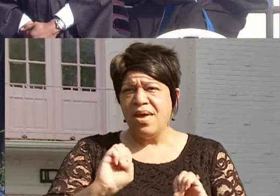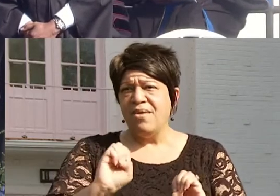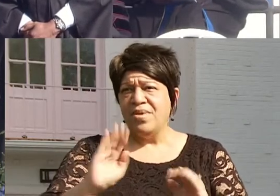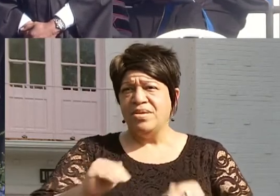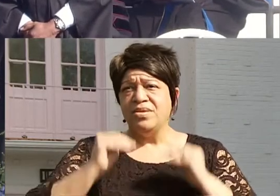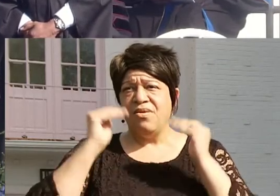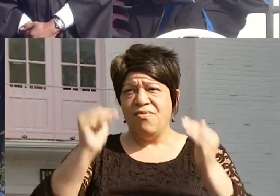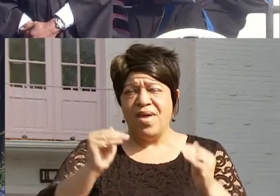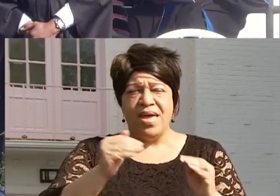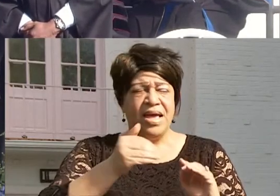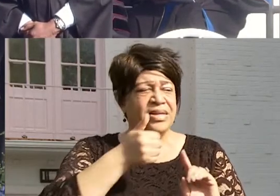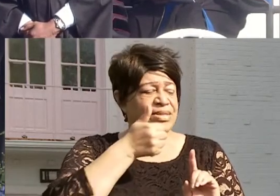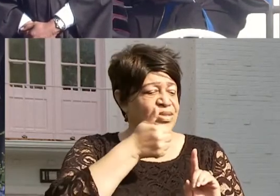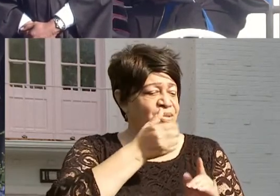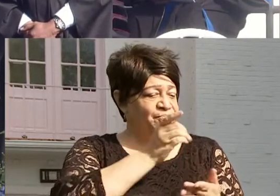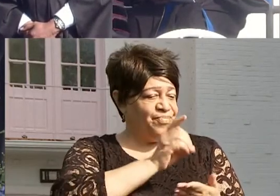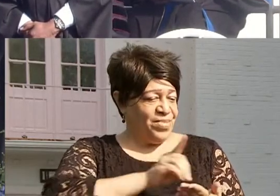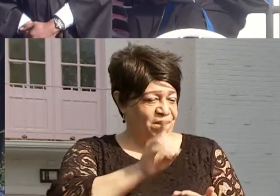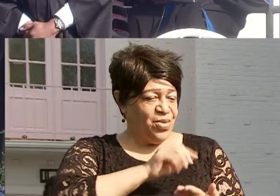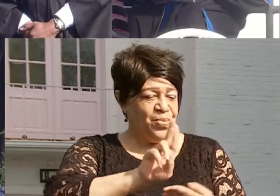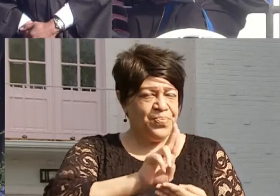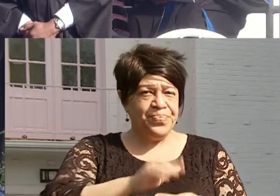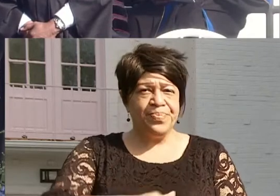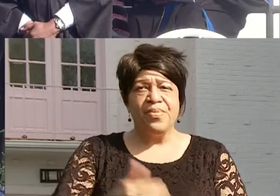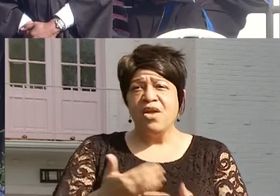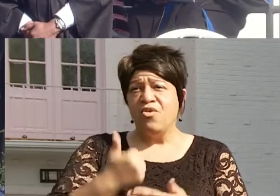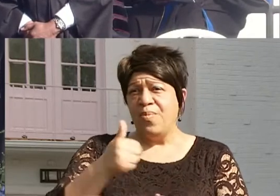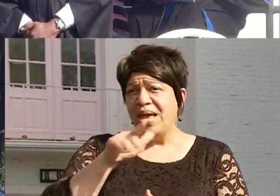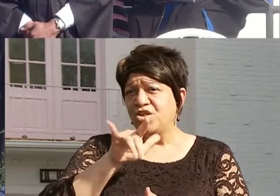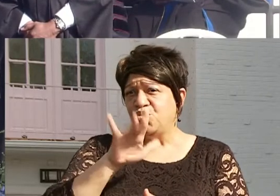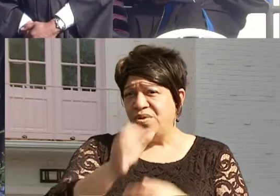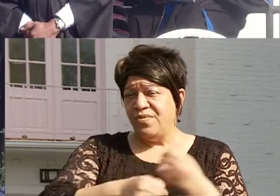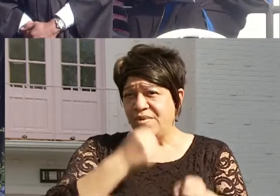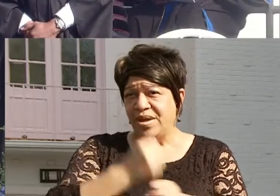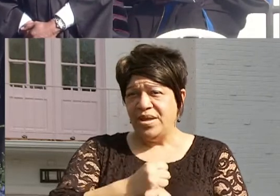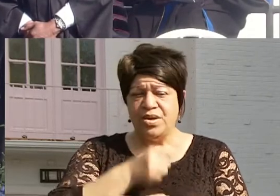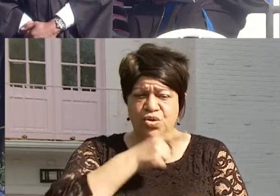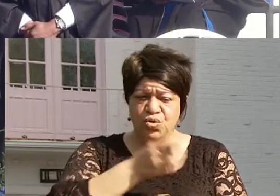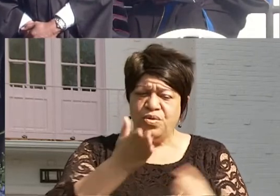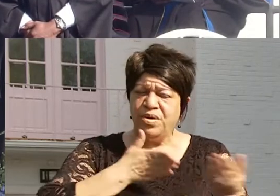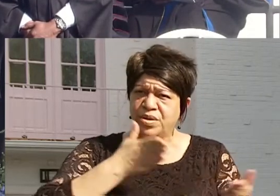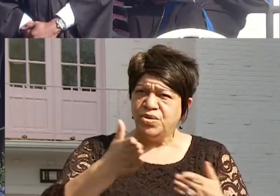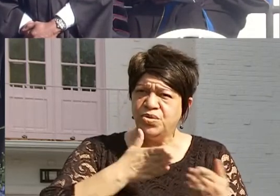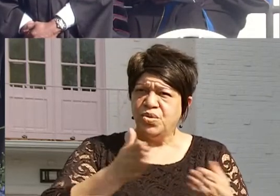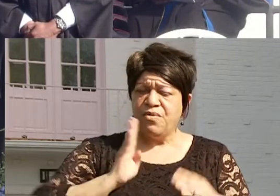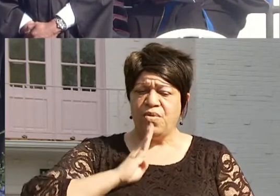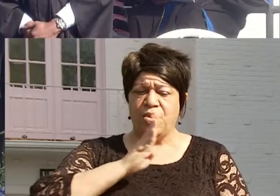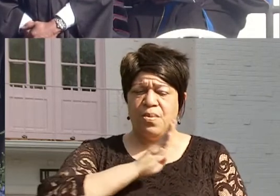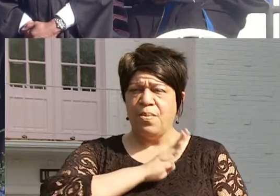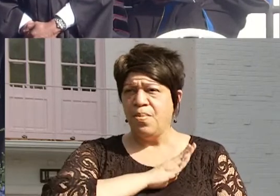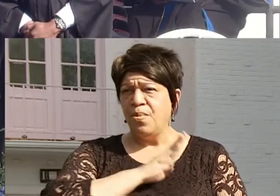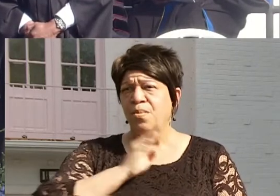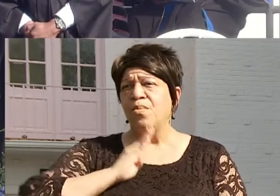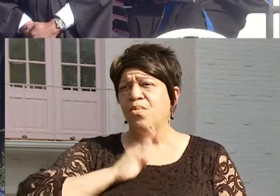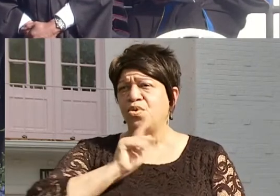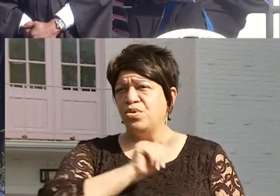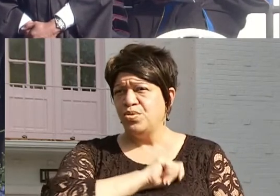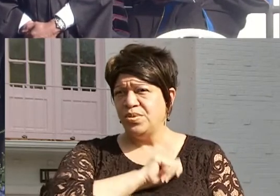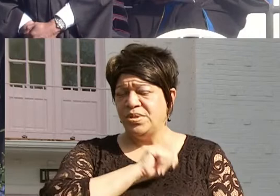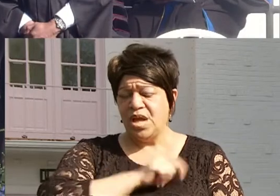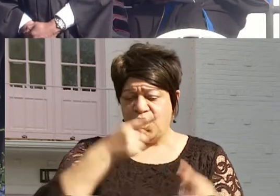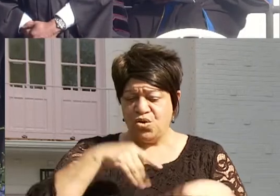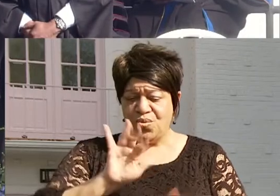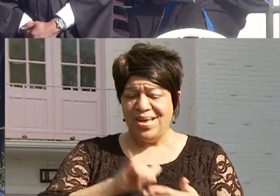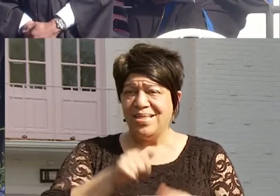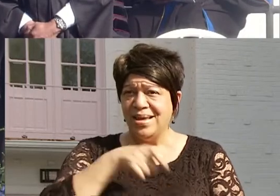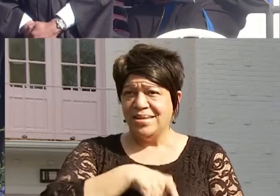advancing your alma mater. For the past 25 years, you have served on the Board of Trustees. During that time, you served as